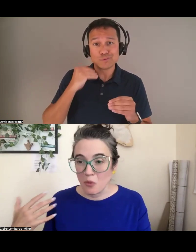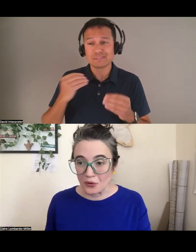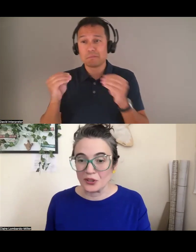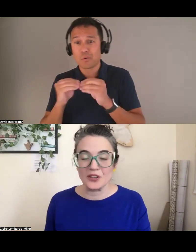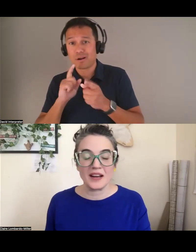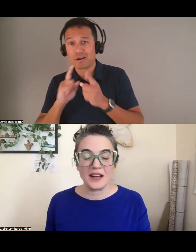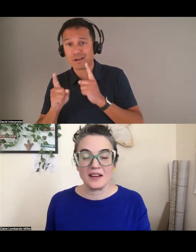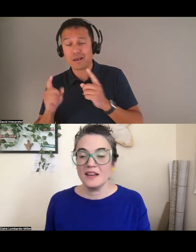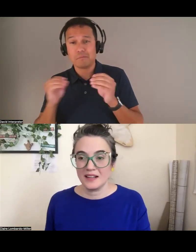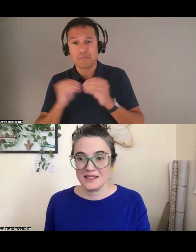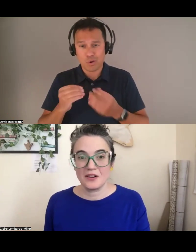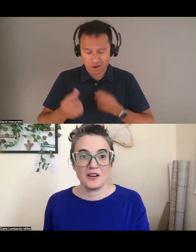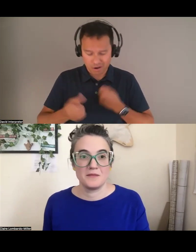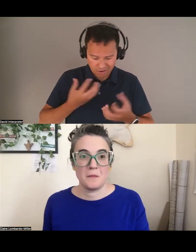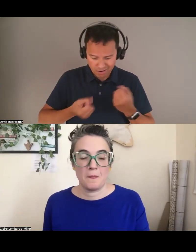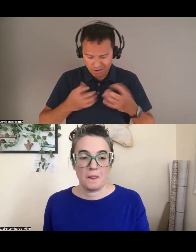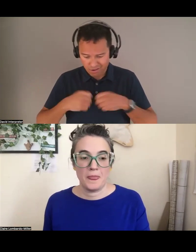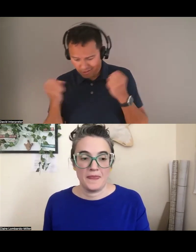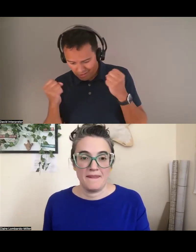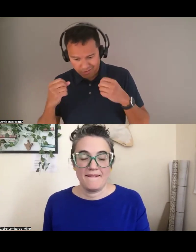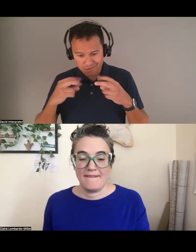unpacking, more learning, etc.